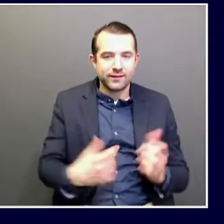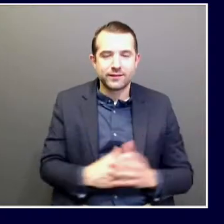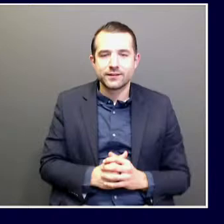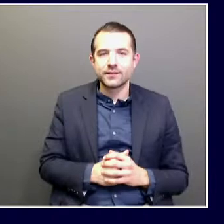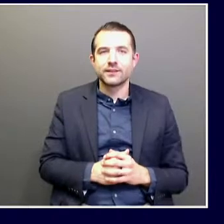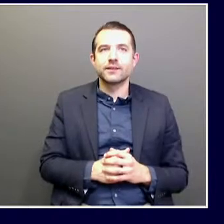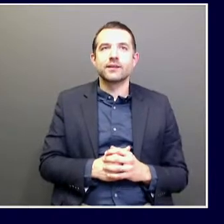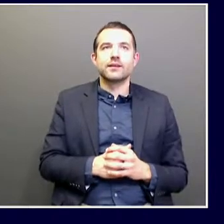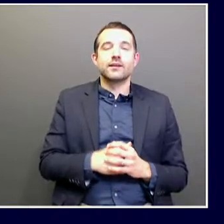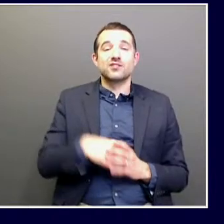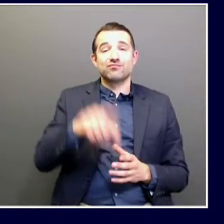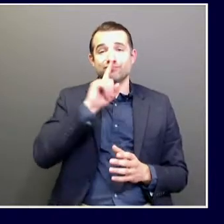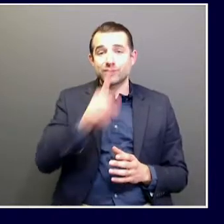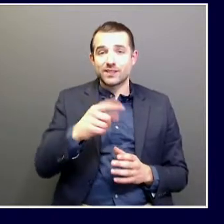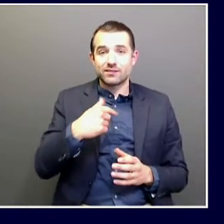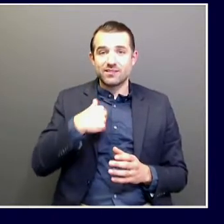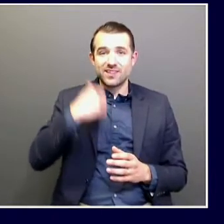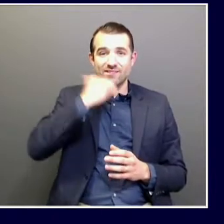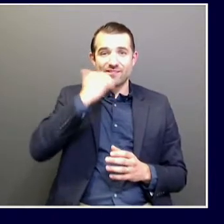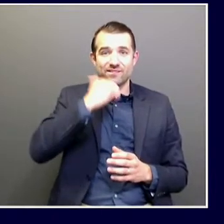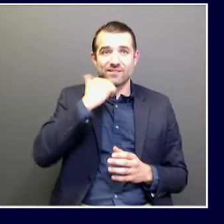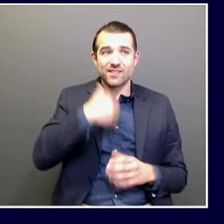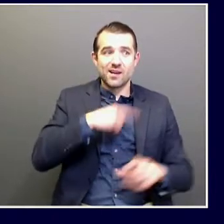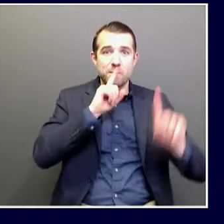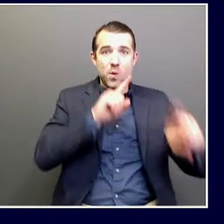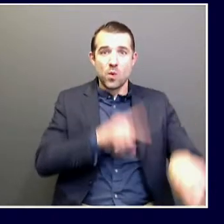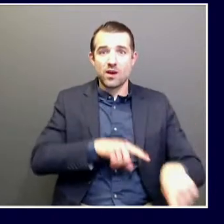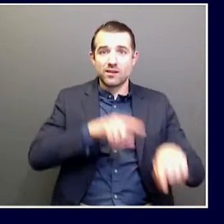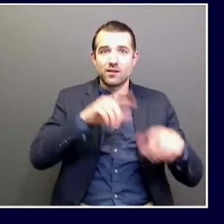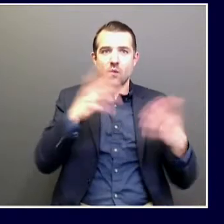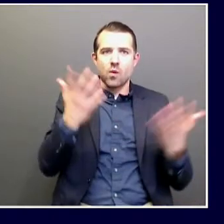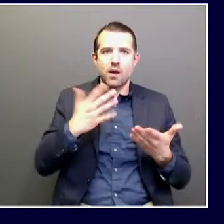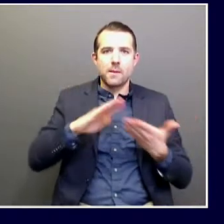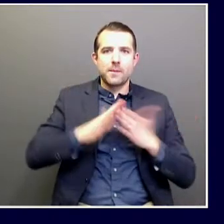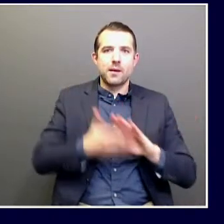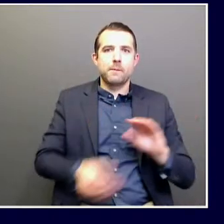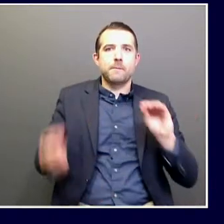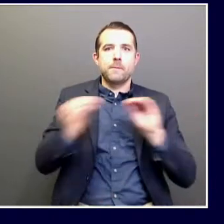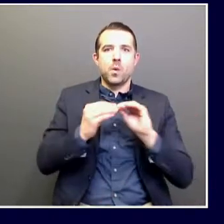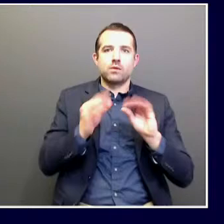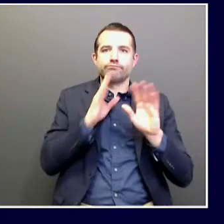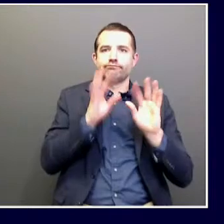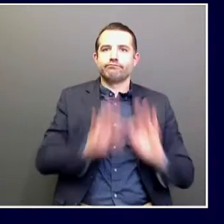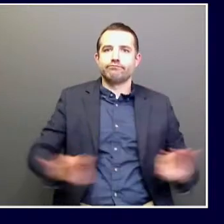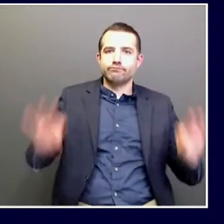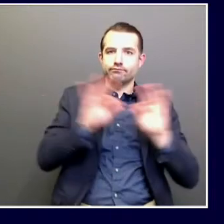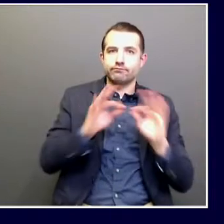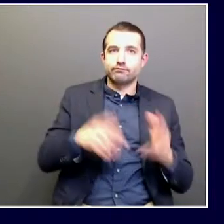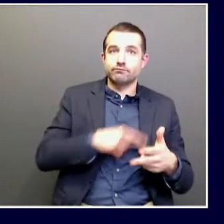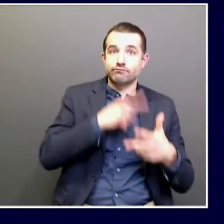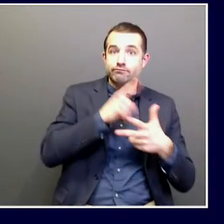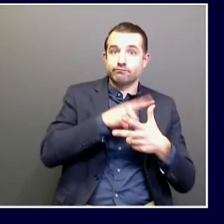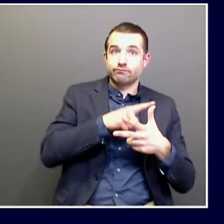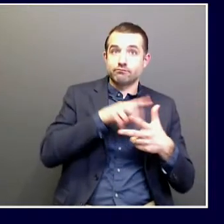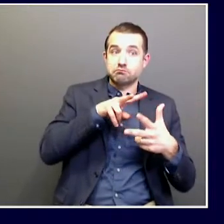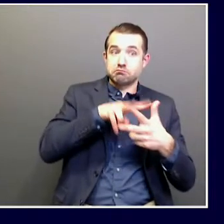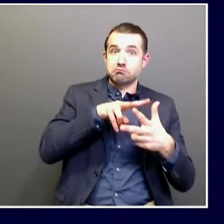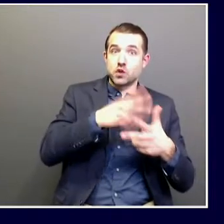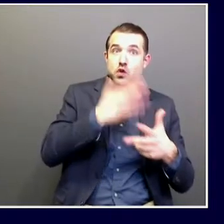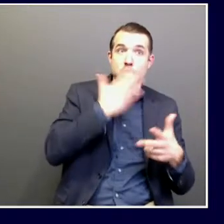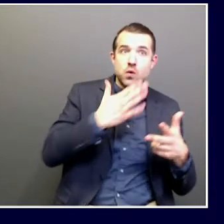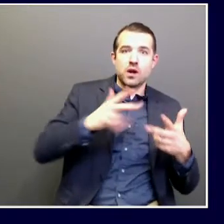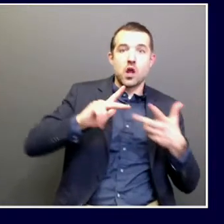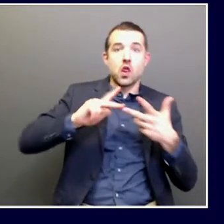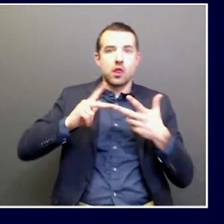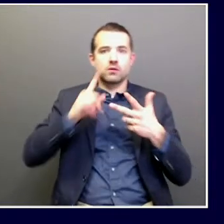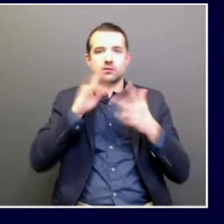on Omicron, is the importance of getting a booster. If you've been vaccinated, and it's been at least